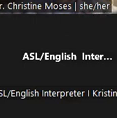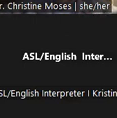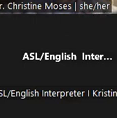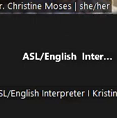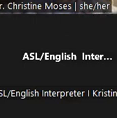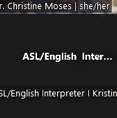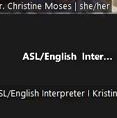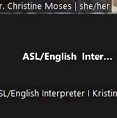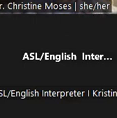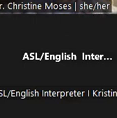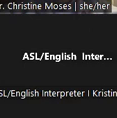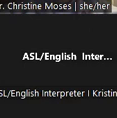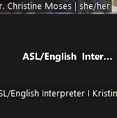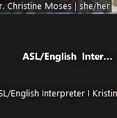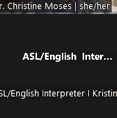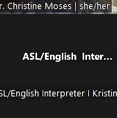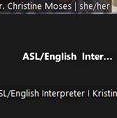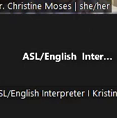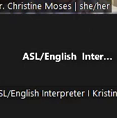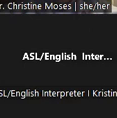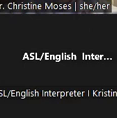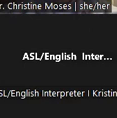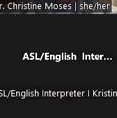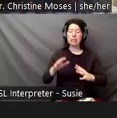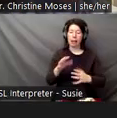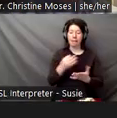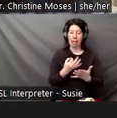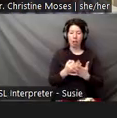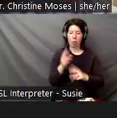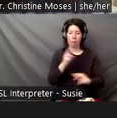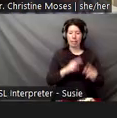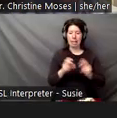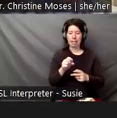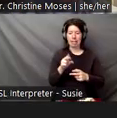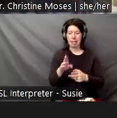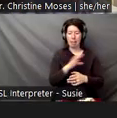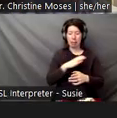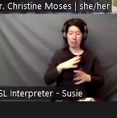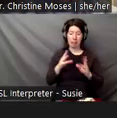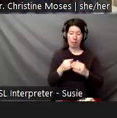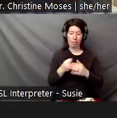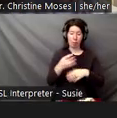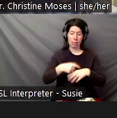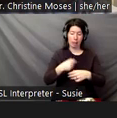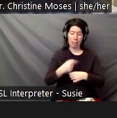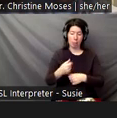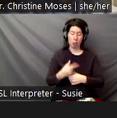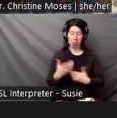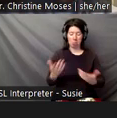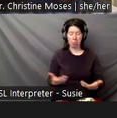want to create a financial oversight subcommittee that meets a few times per year. And I think that's kind of, so budget